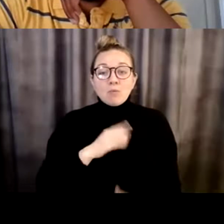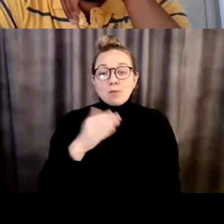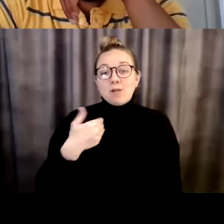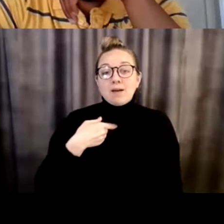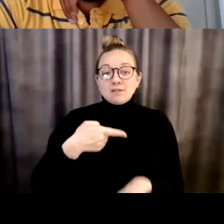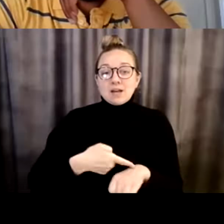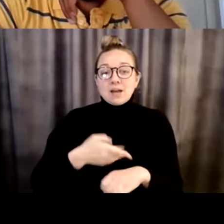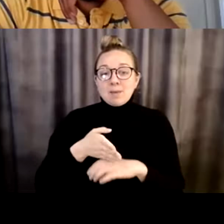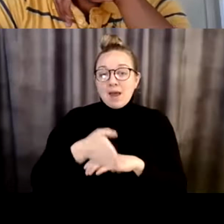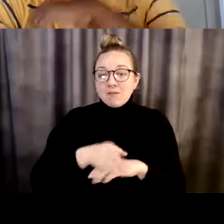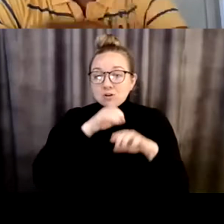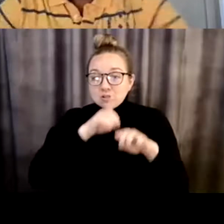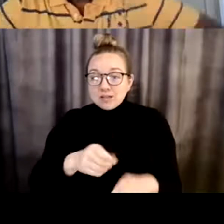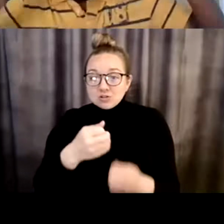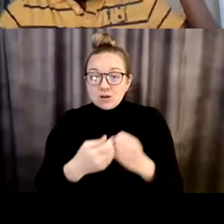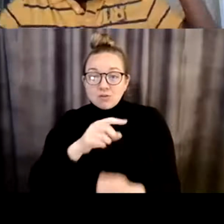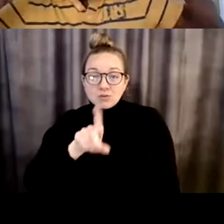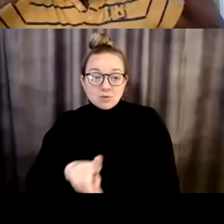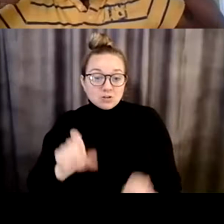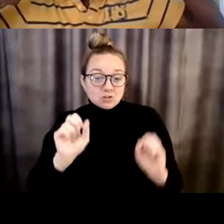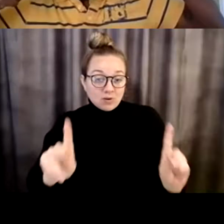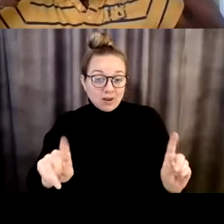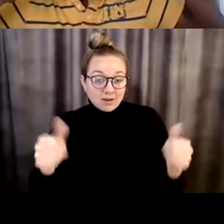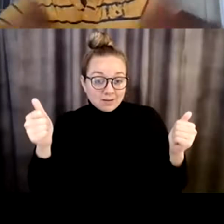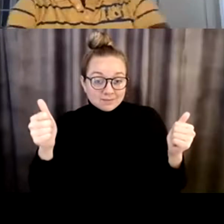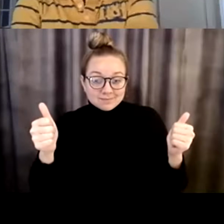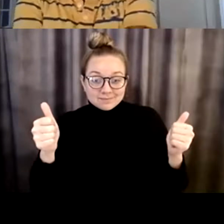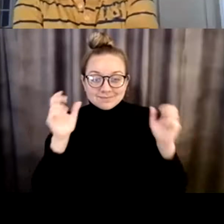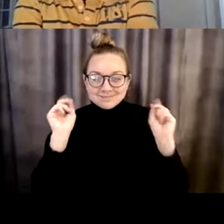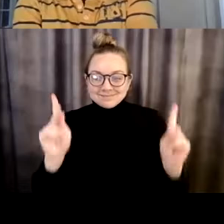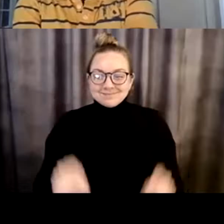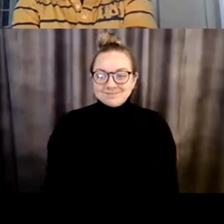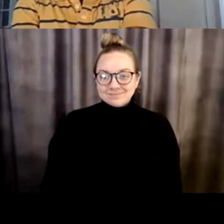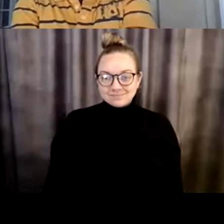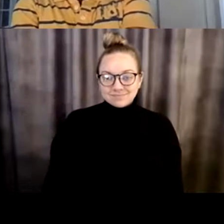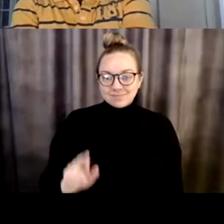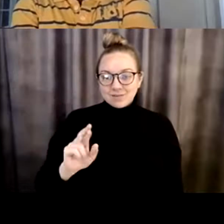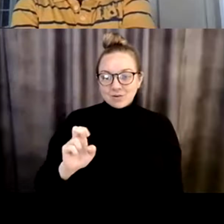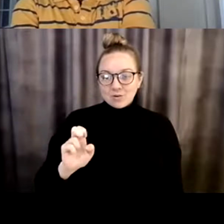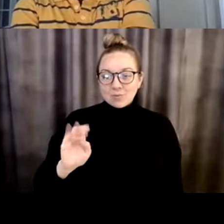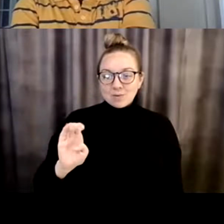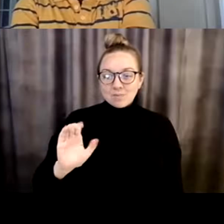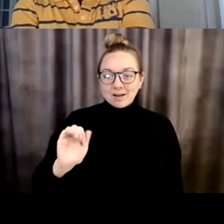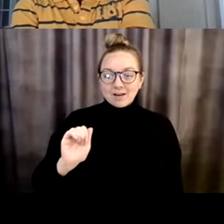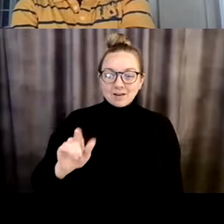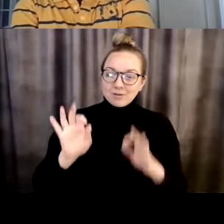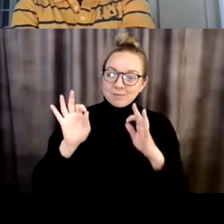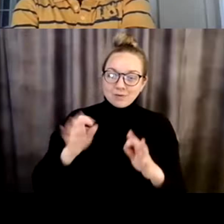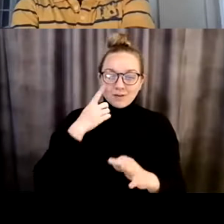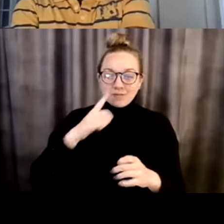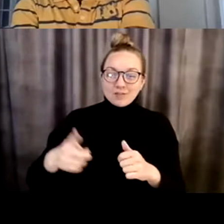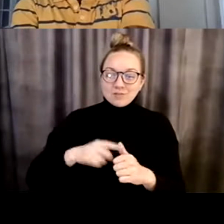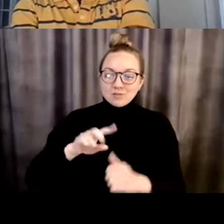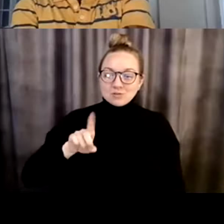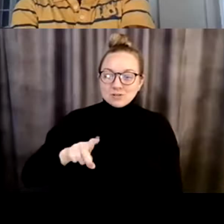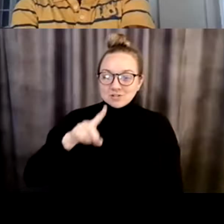questions. So does that sound like a plan? All right, so Rebecca, you're a perfect lead-in for the first question, because the